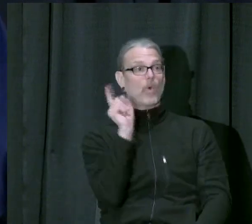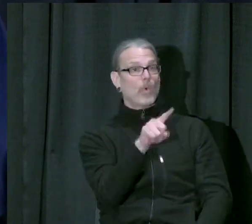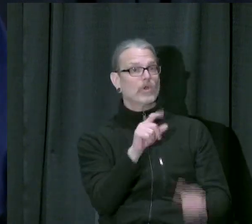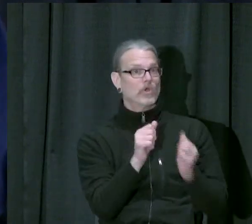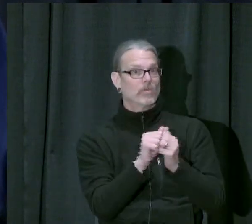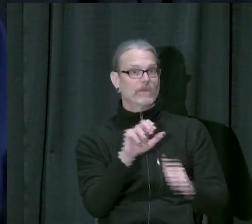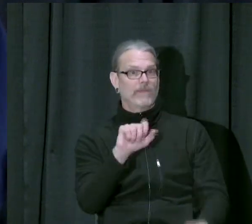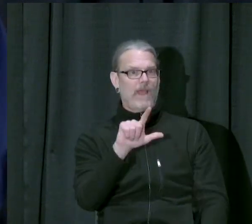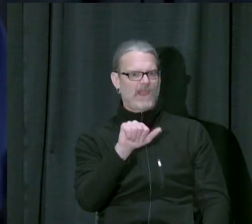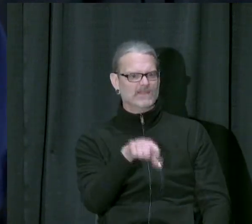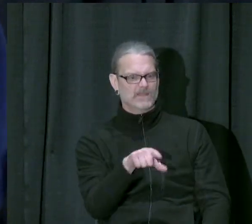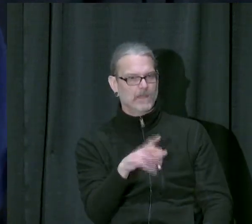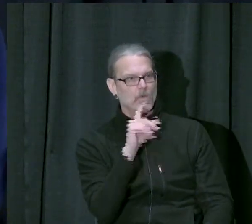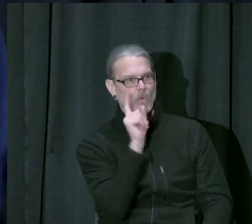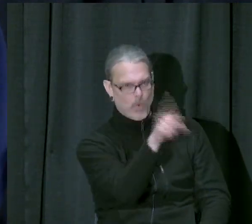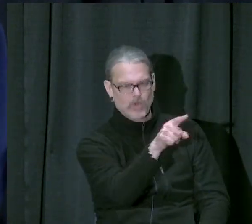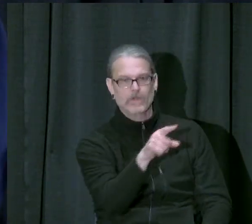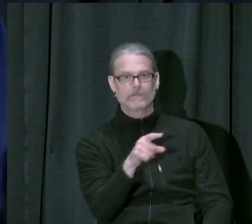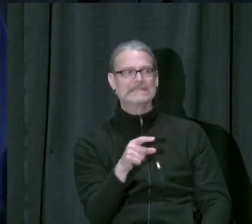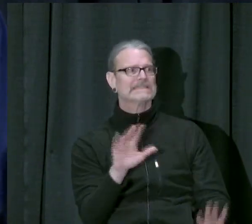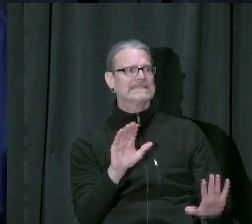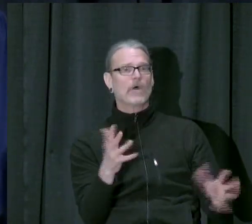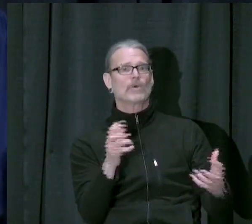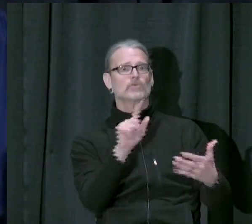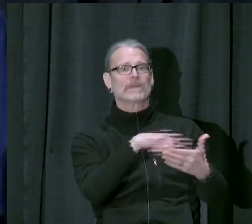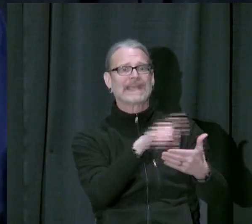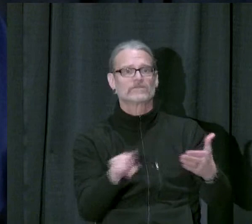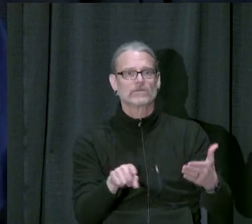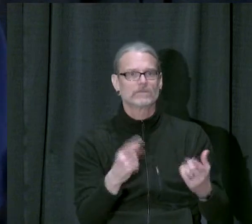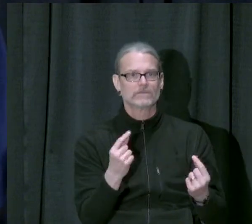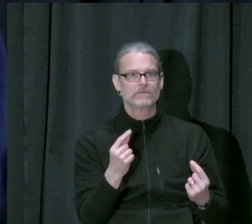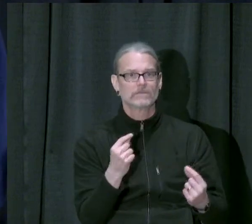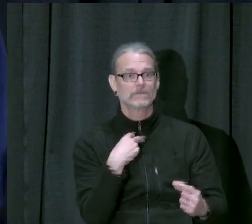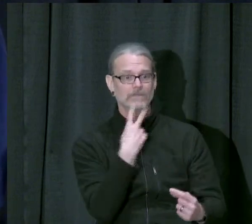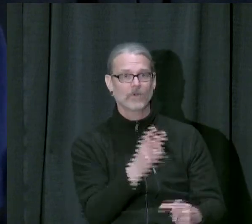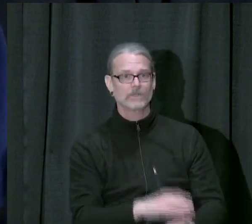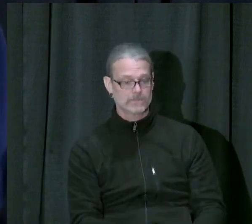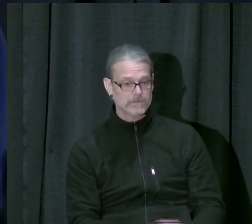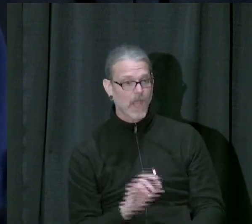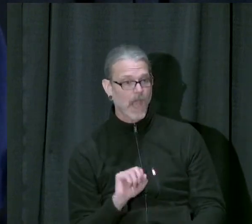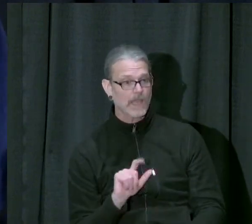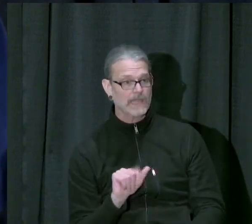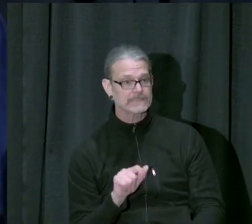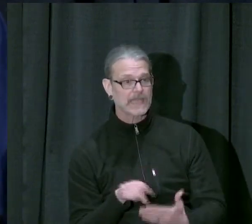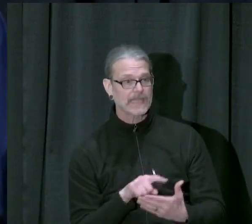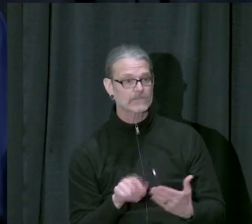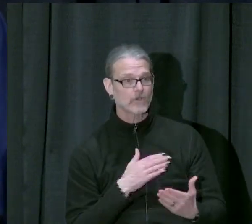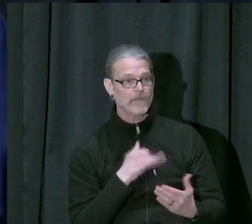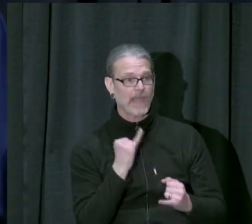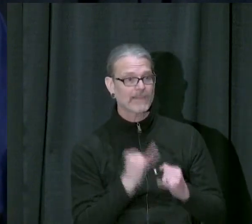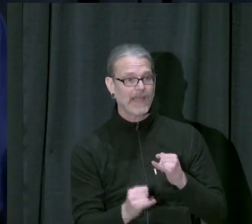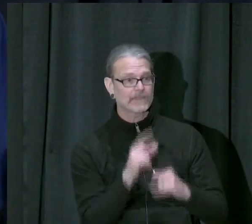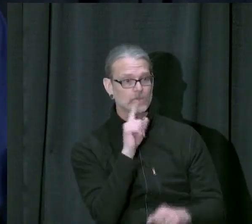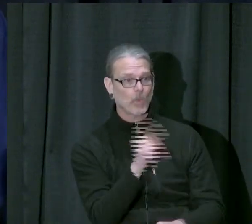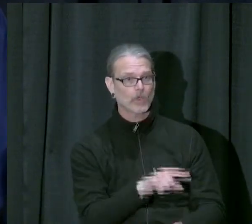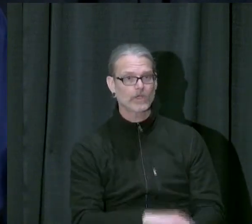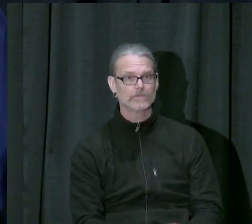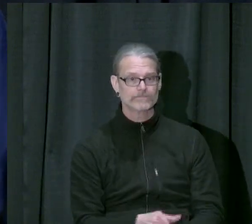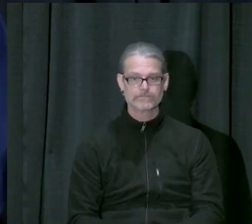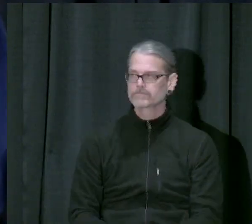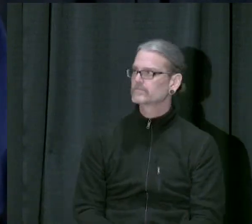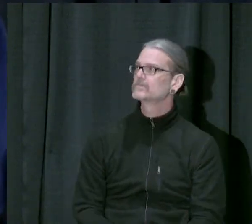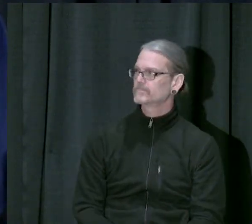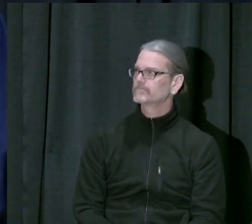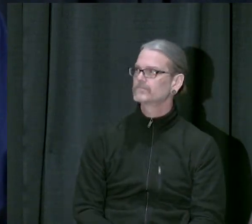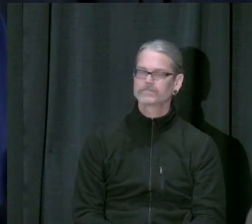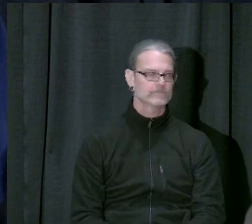want to cancel your order. You can always just use your voice and say, Alexa, cancel my last order. And she'll do that right